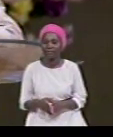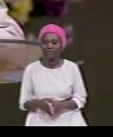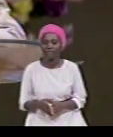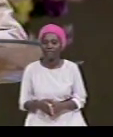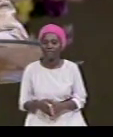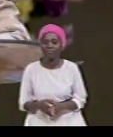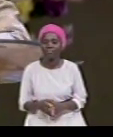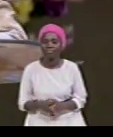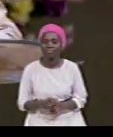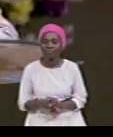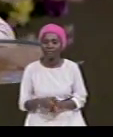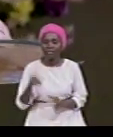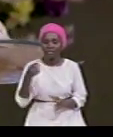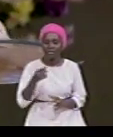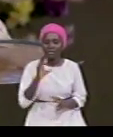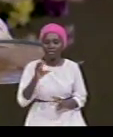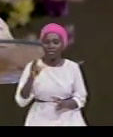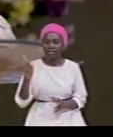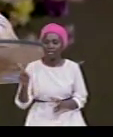gckhq.org/connect.